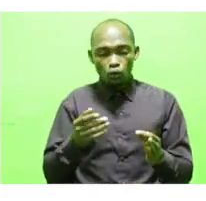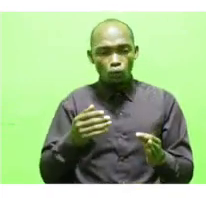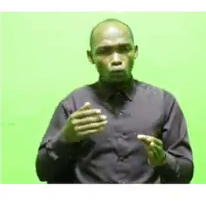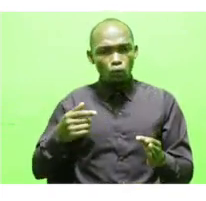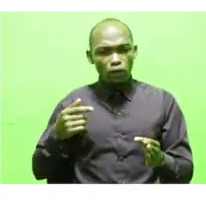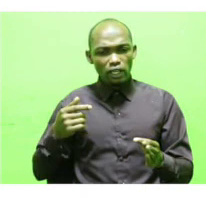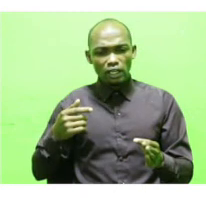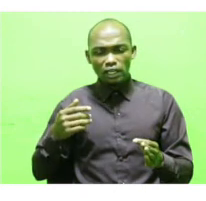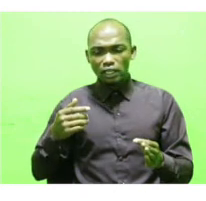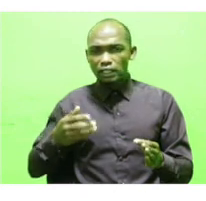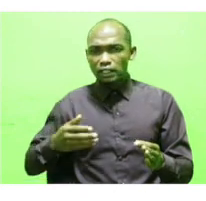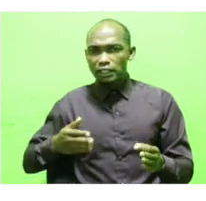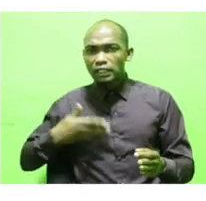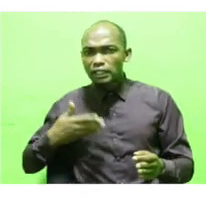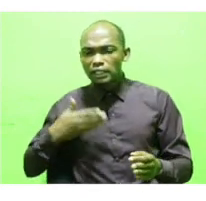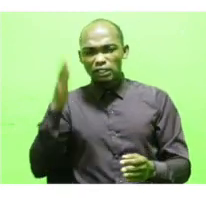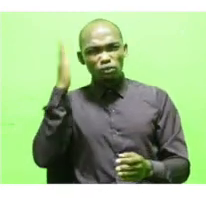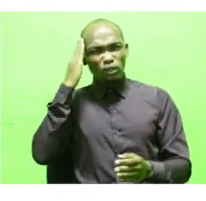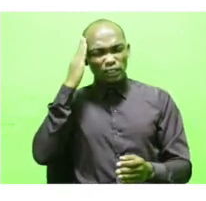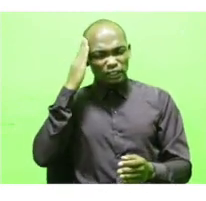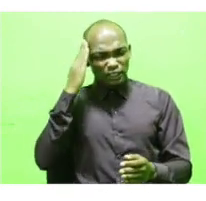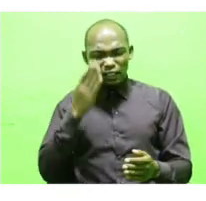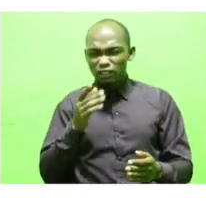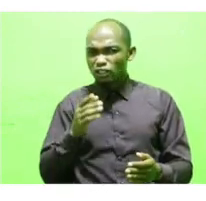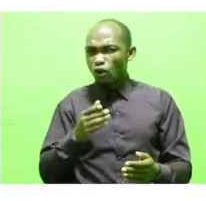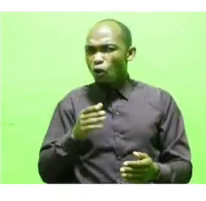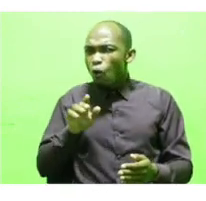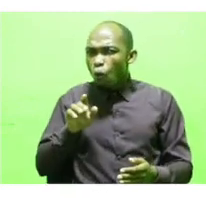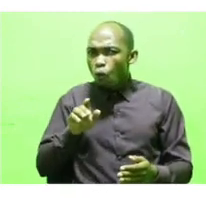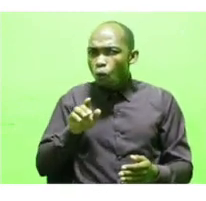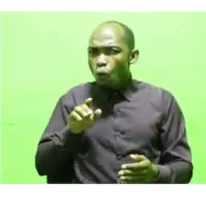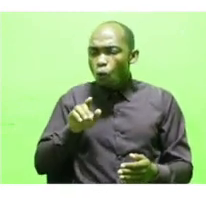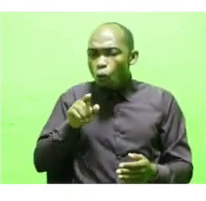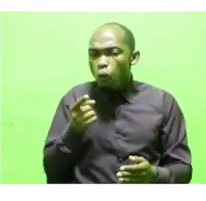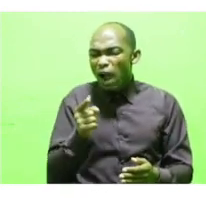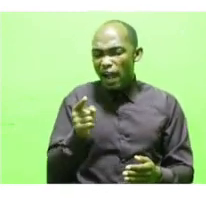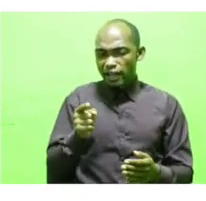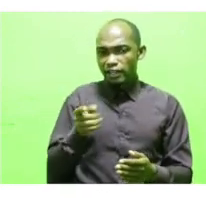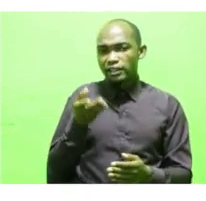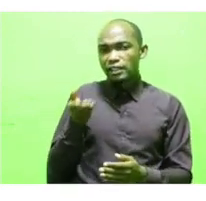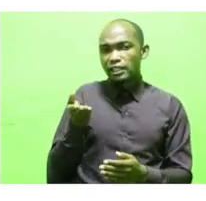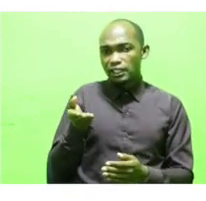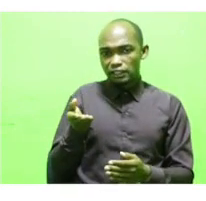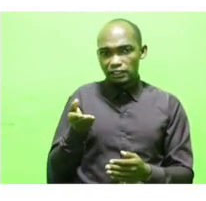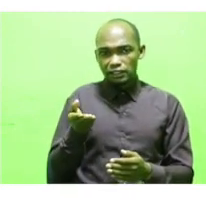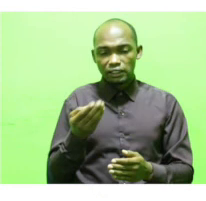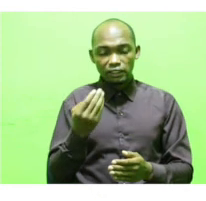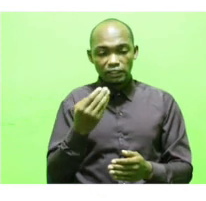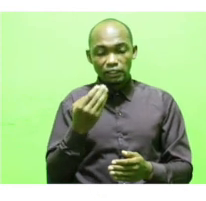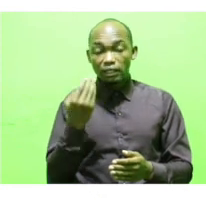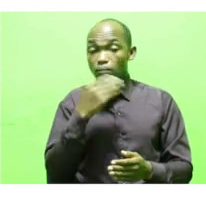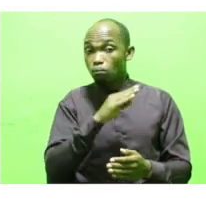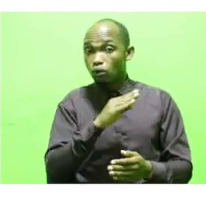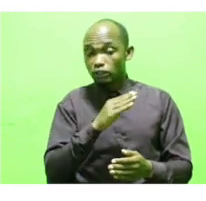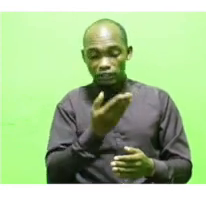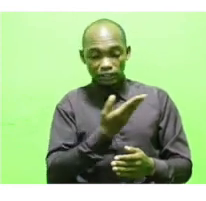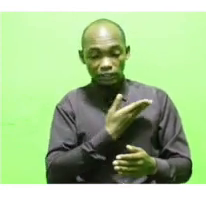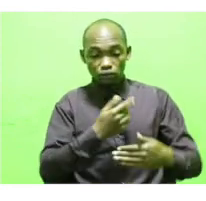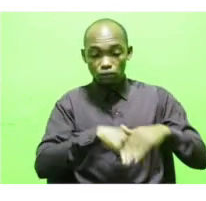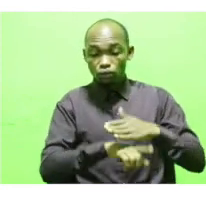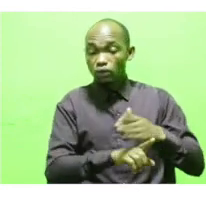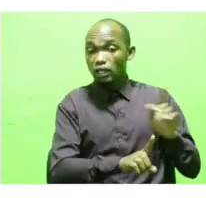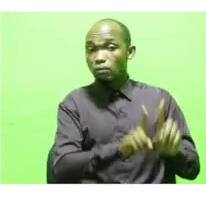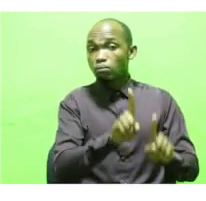mention why is seed dormancy important to cells or to the plants. So